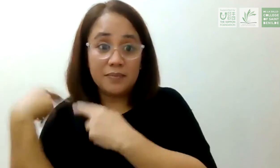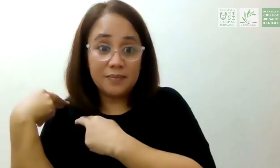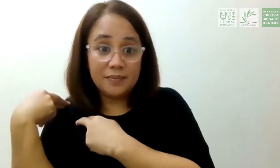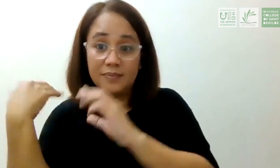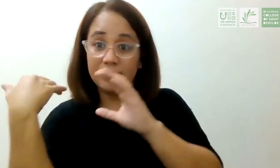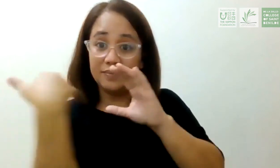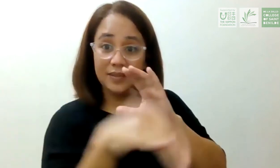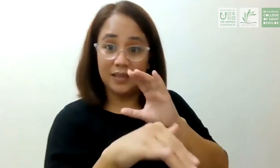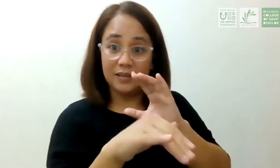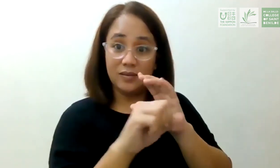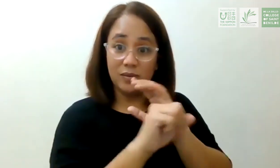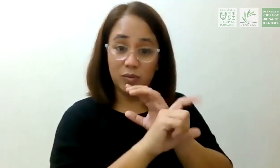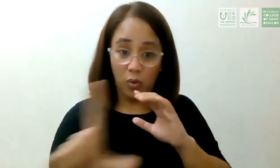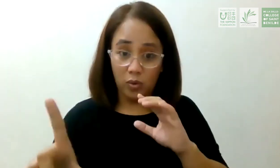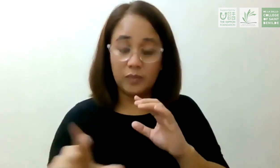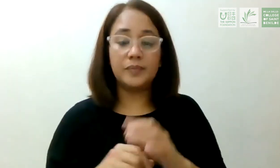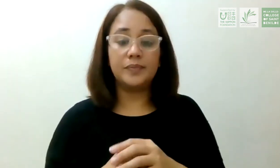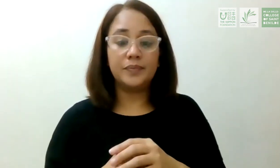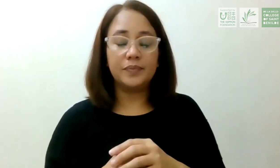Then